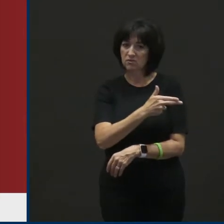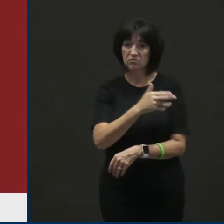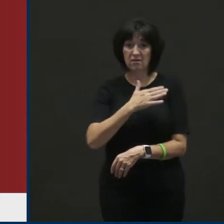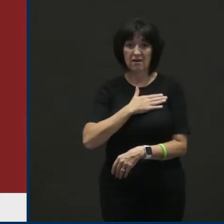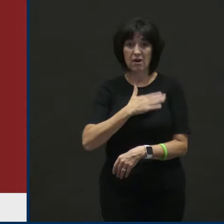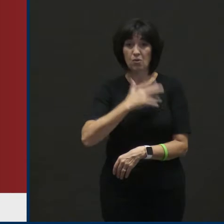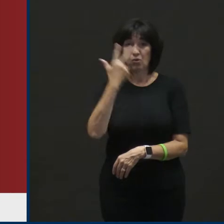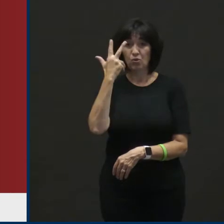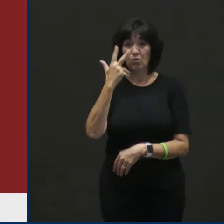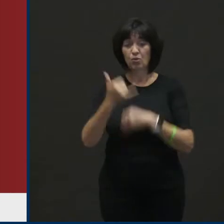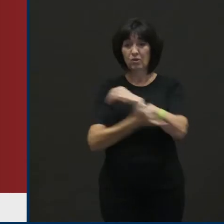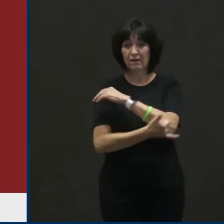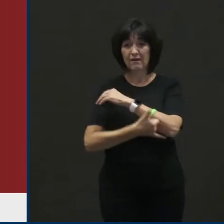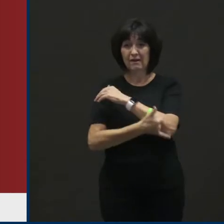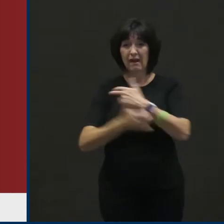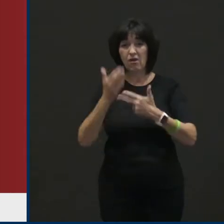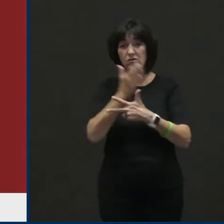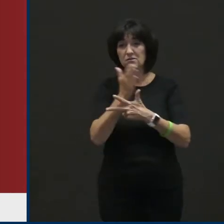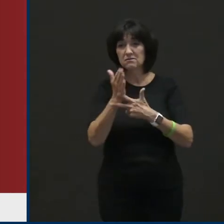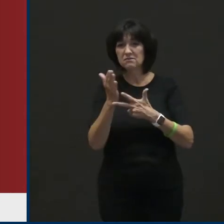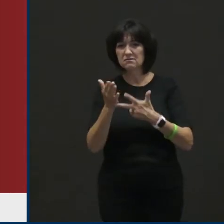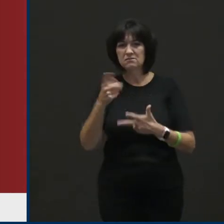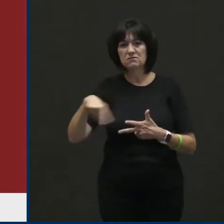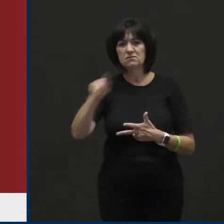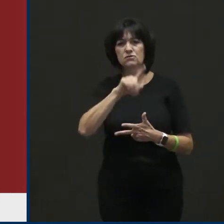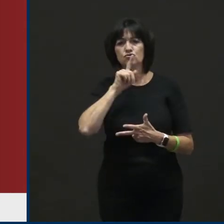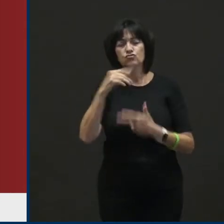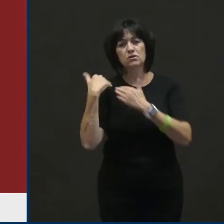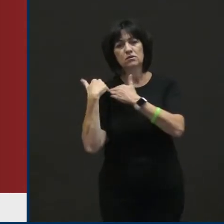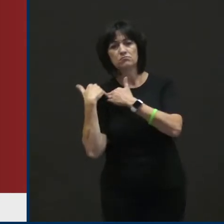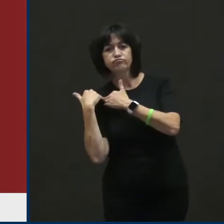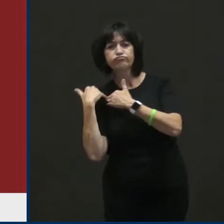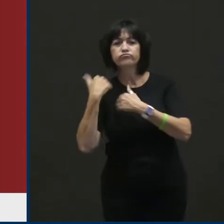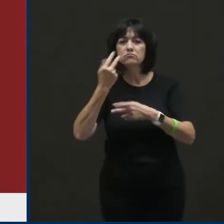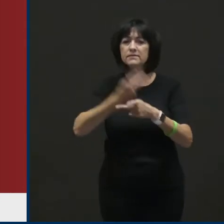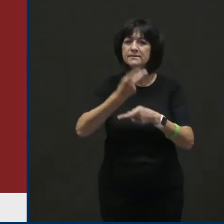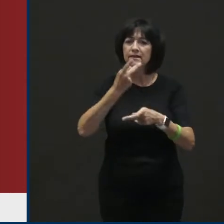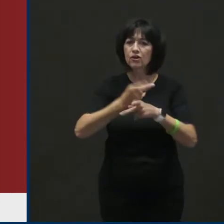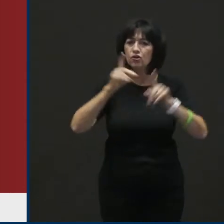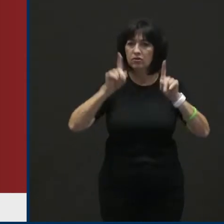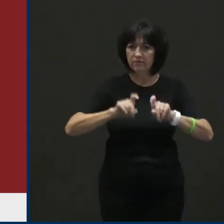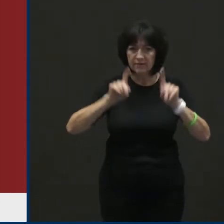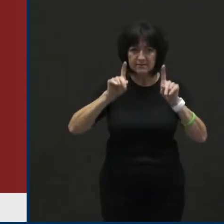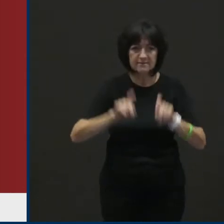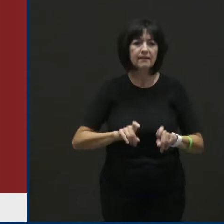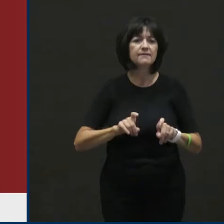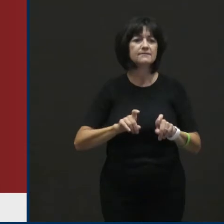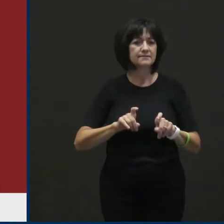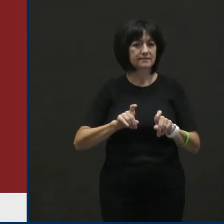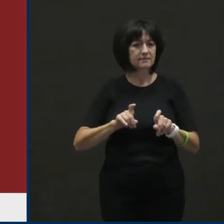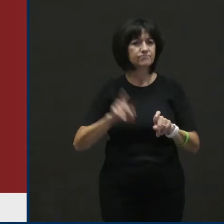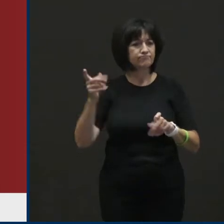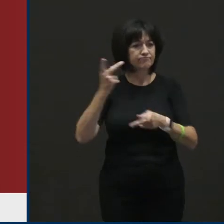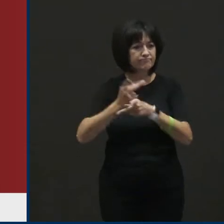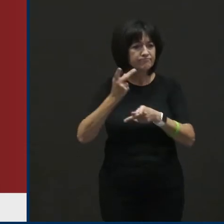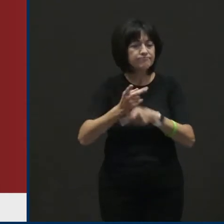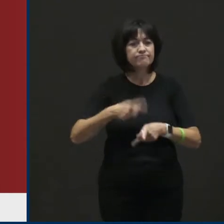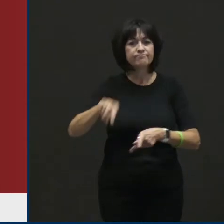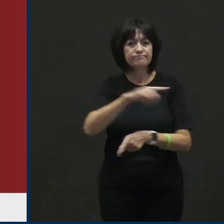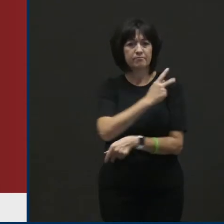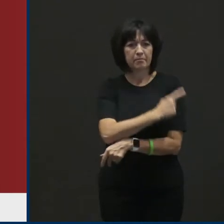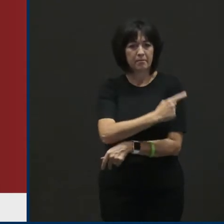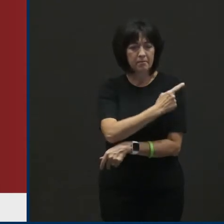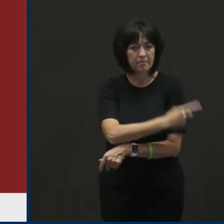tremendous job. Initially, we're really shouldering the bulk of the testing for COVID-19 that was happening in our state, treating